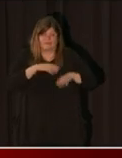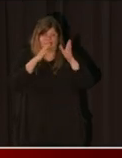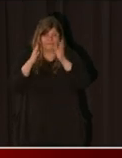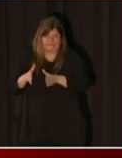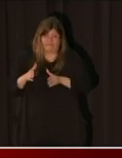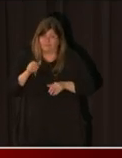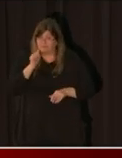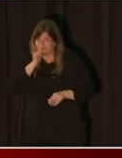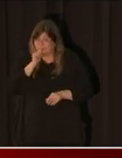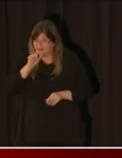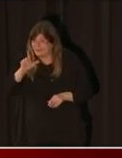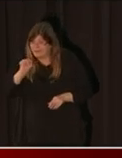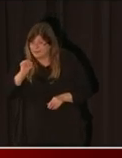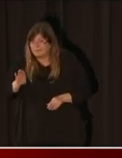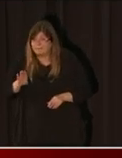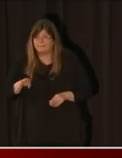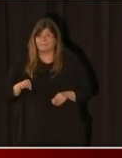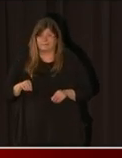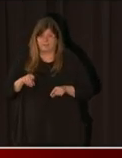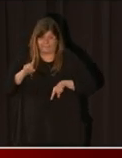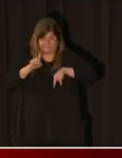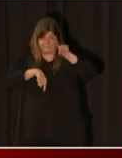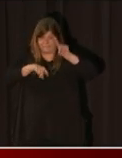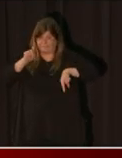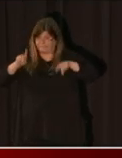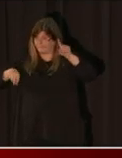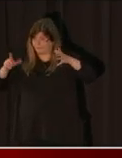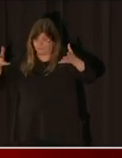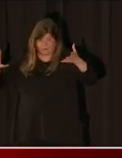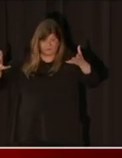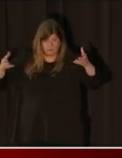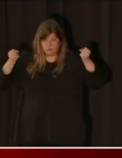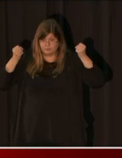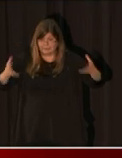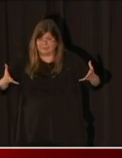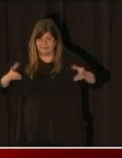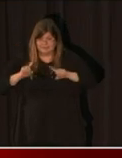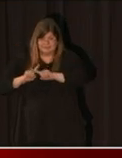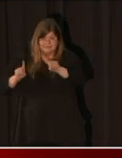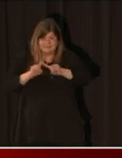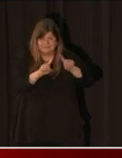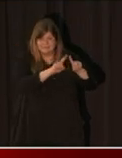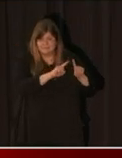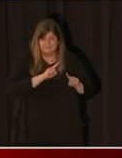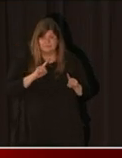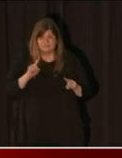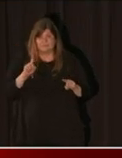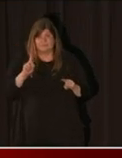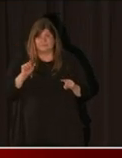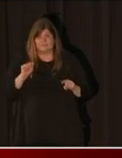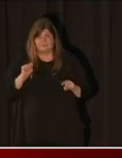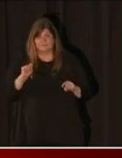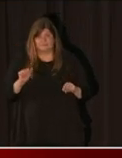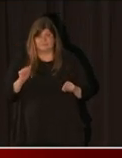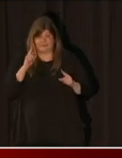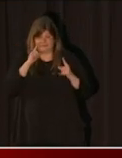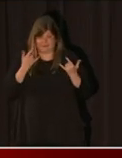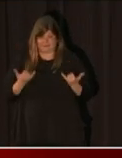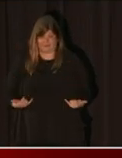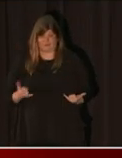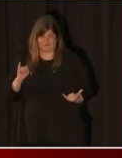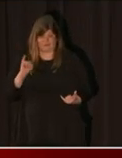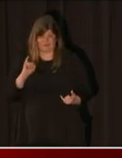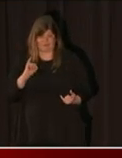the commercial laboratories, are conducting point of care testing for current infection,